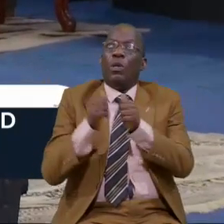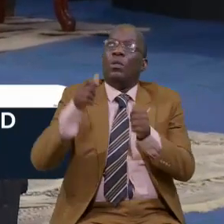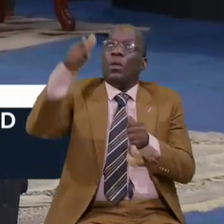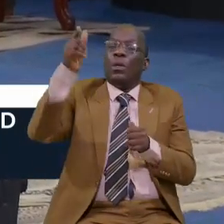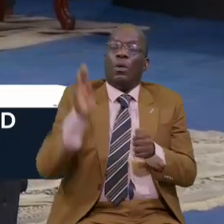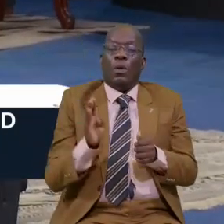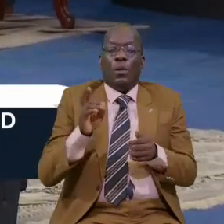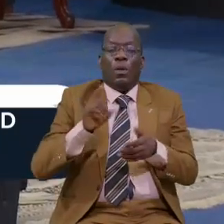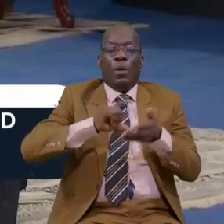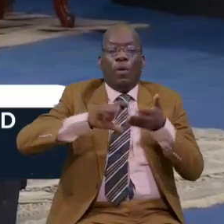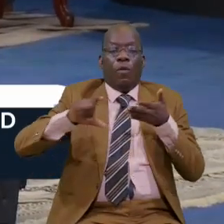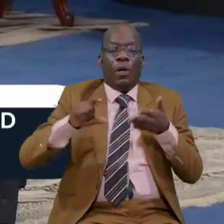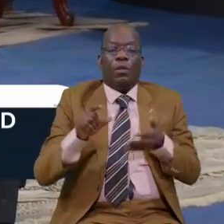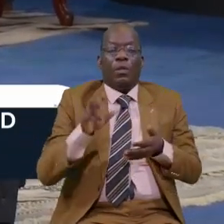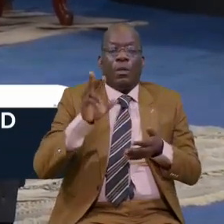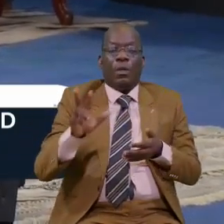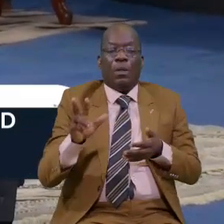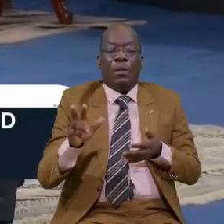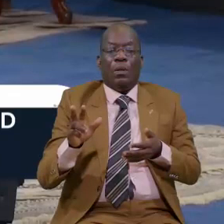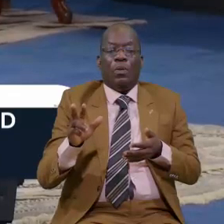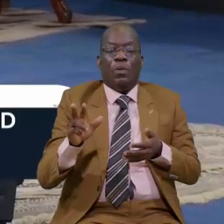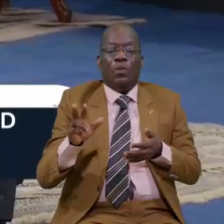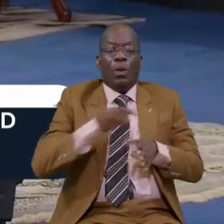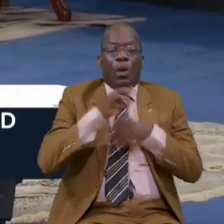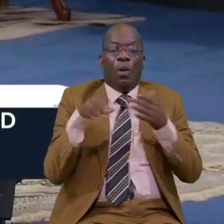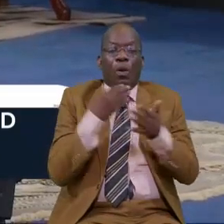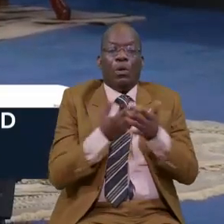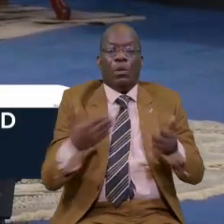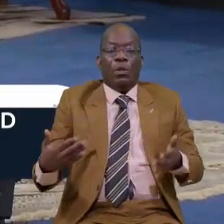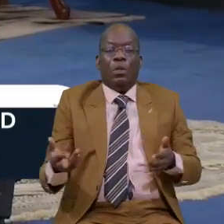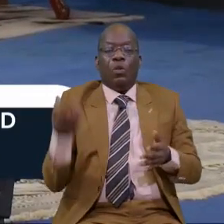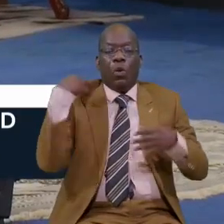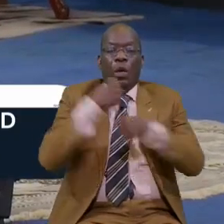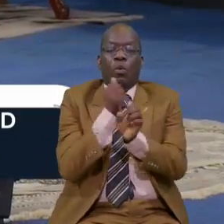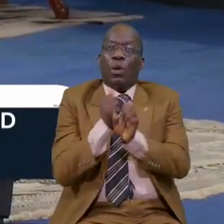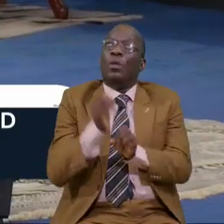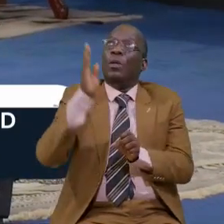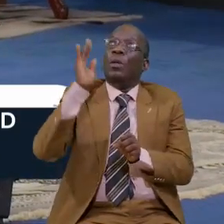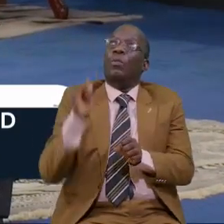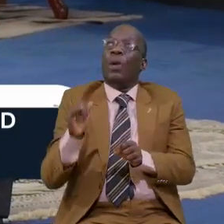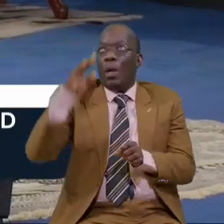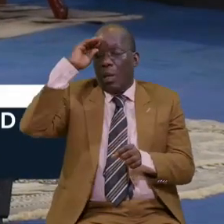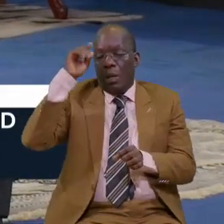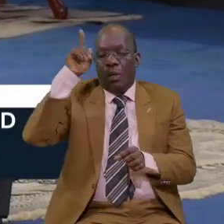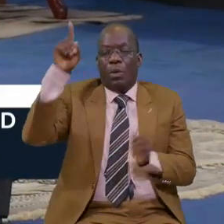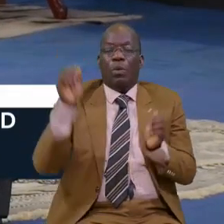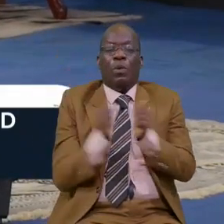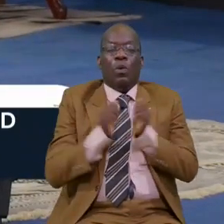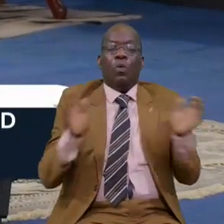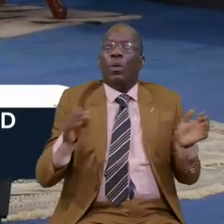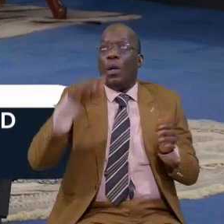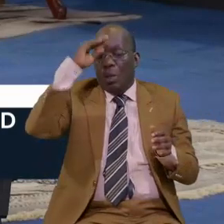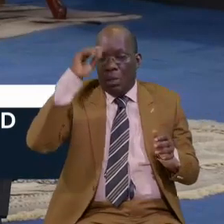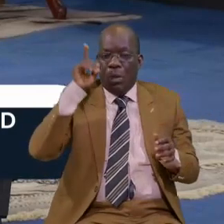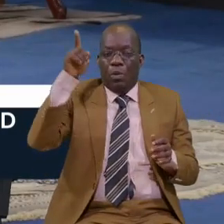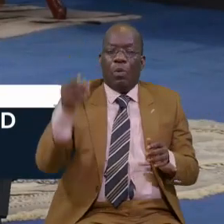verse 3. In verse 3, it says all things were made by him, and without him was not